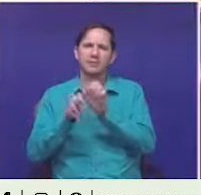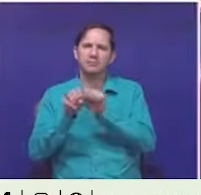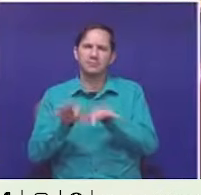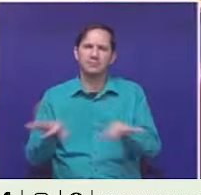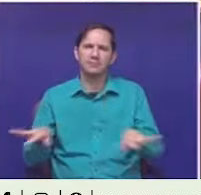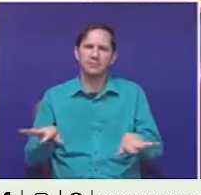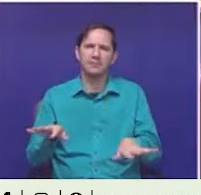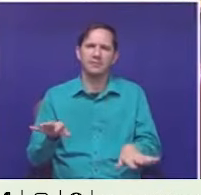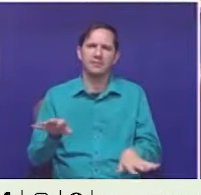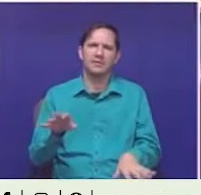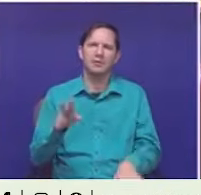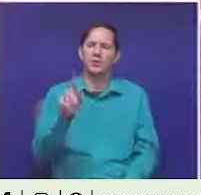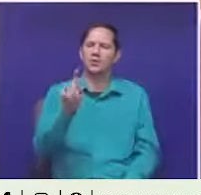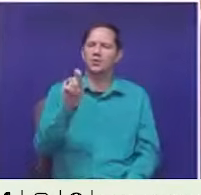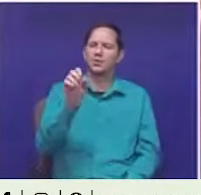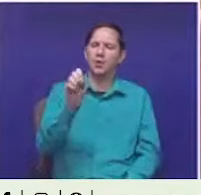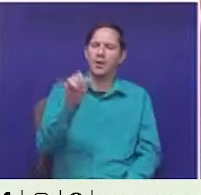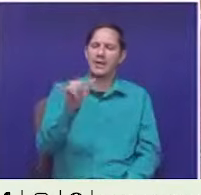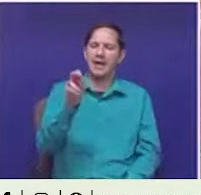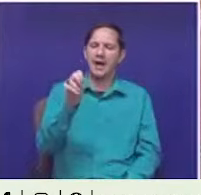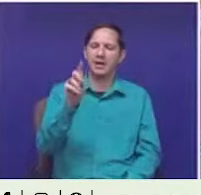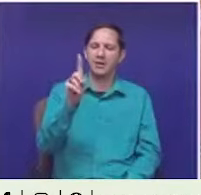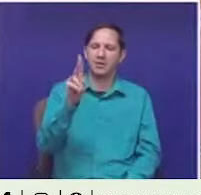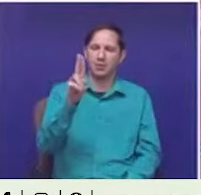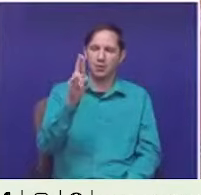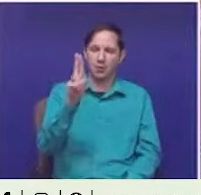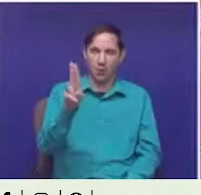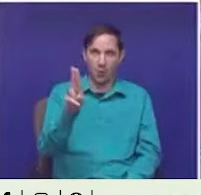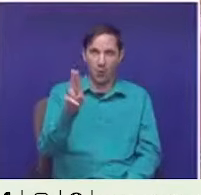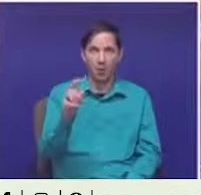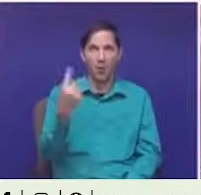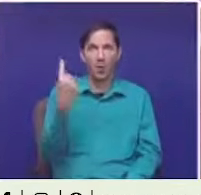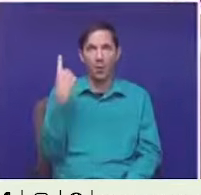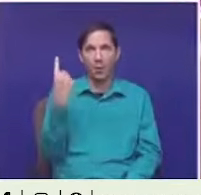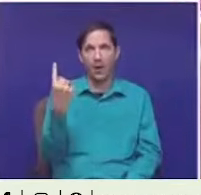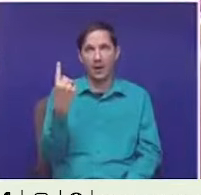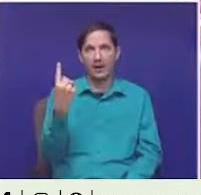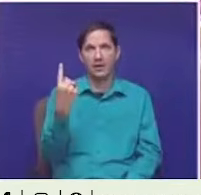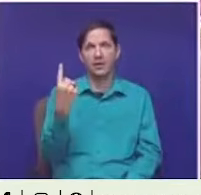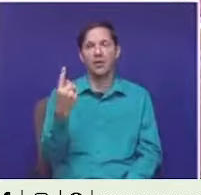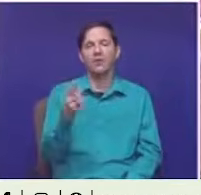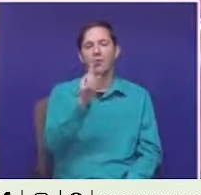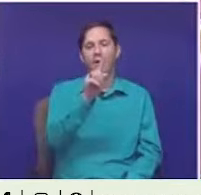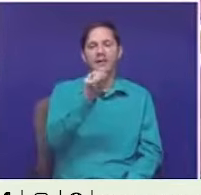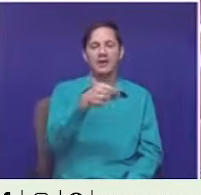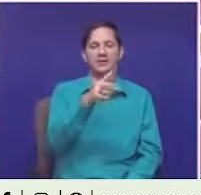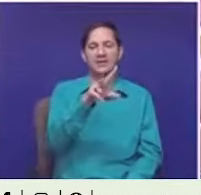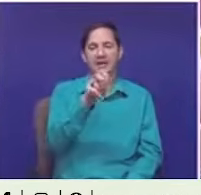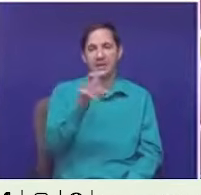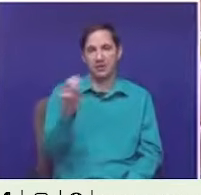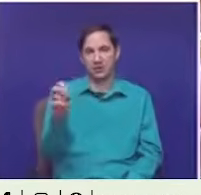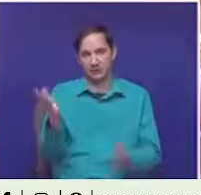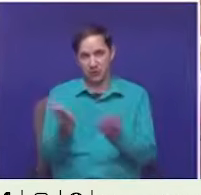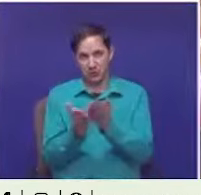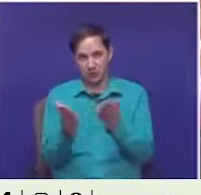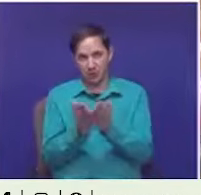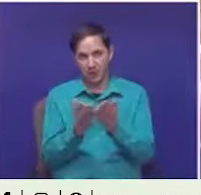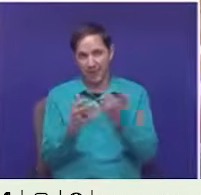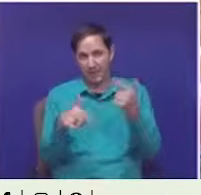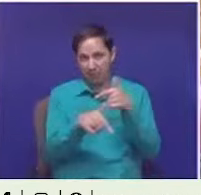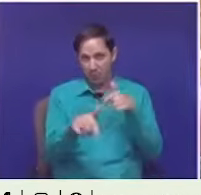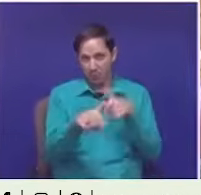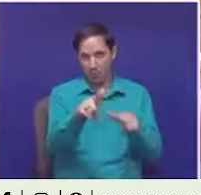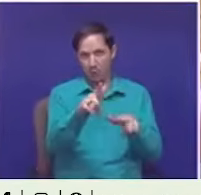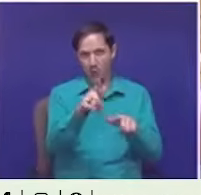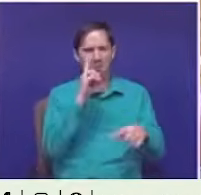Secondary School in Tohoyando, one of 1,800 Limpopo schools flagged by the Provincial Education